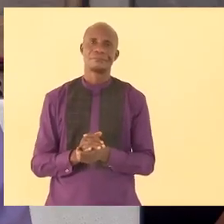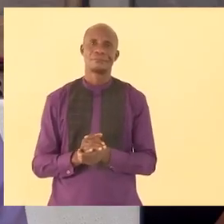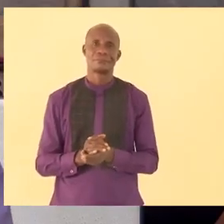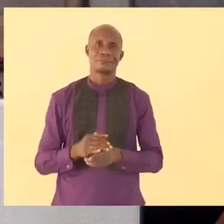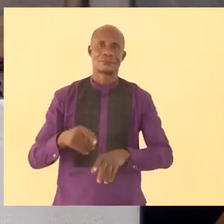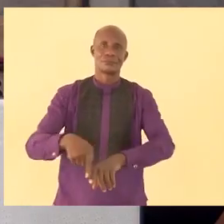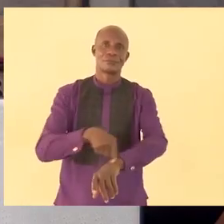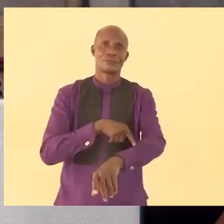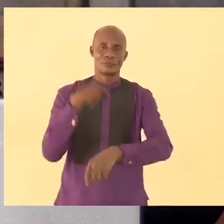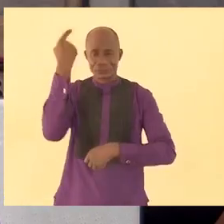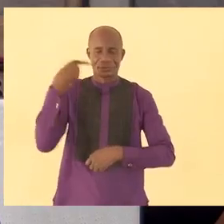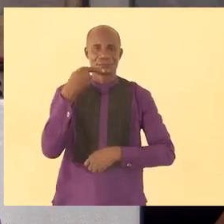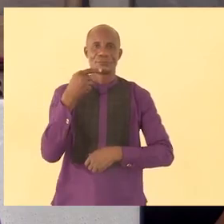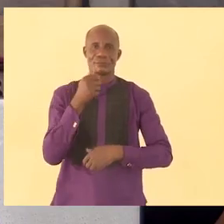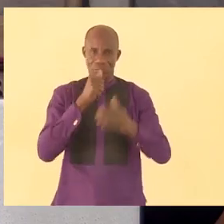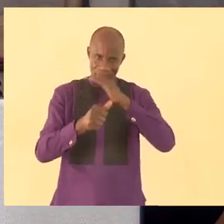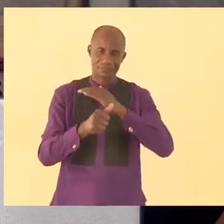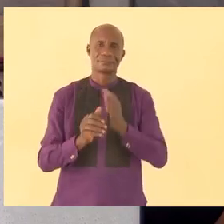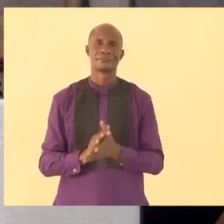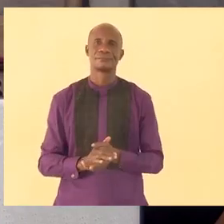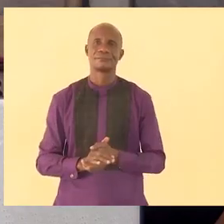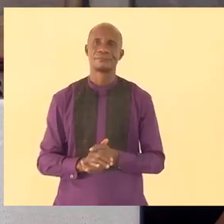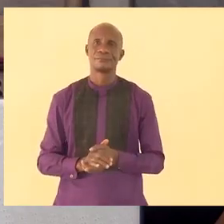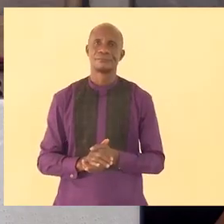long faces behind the mask.